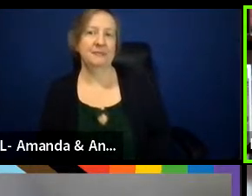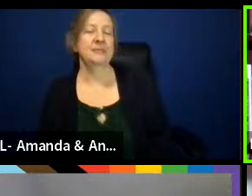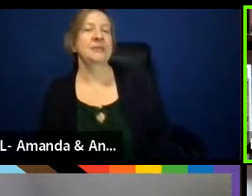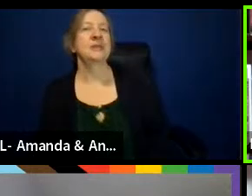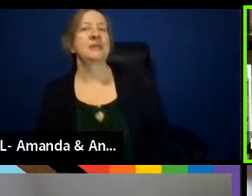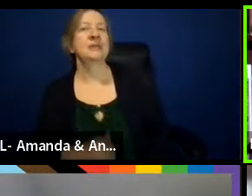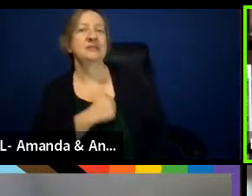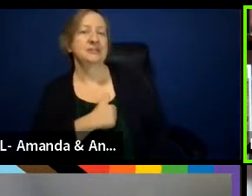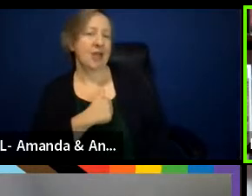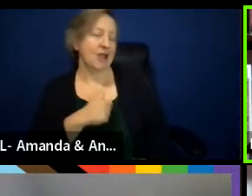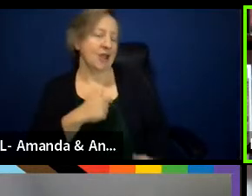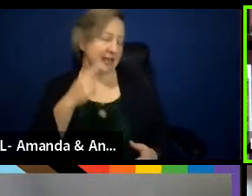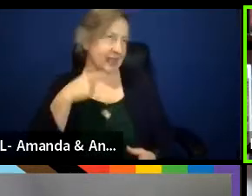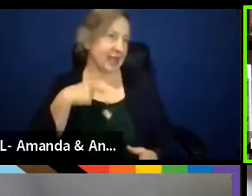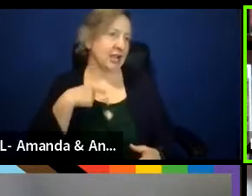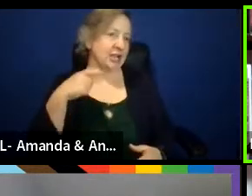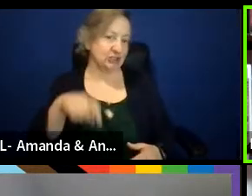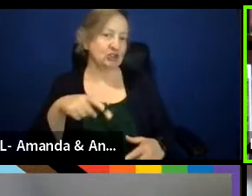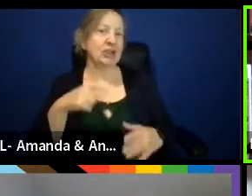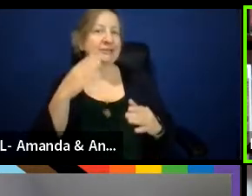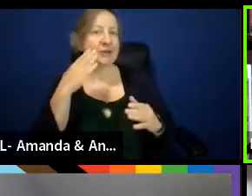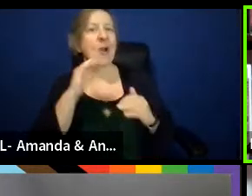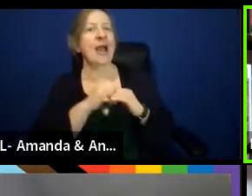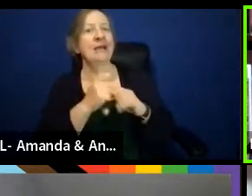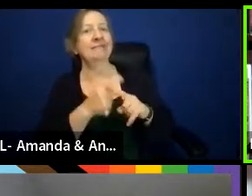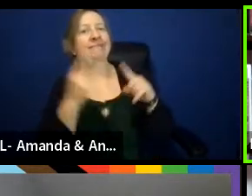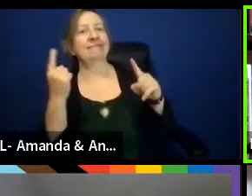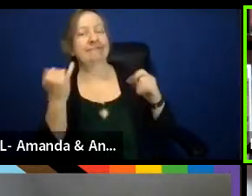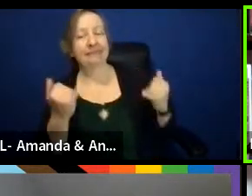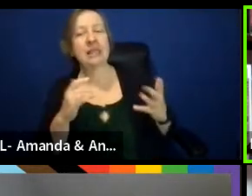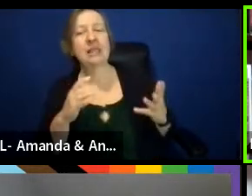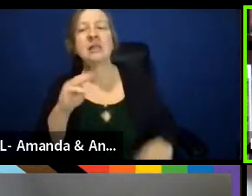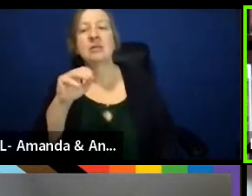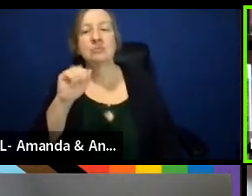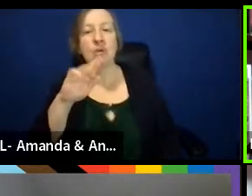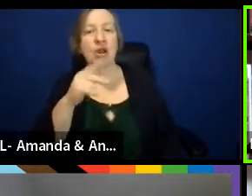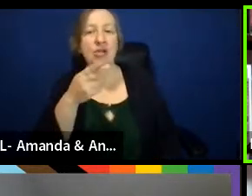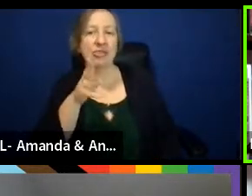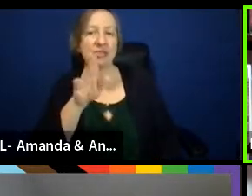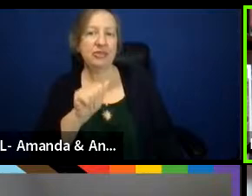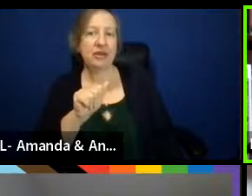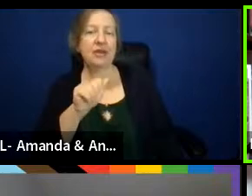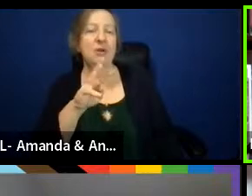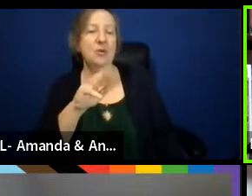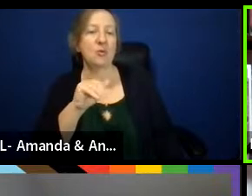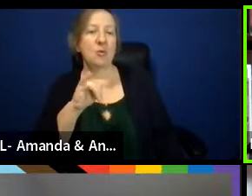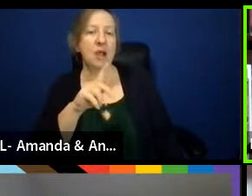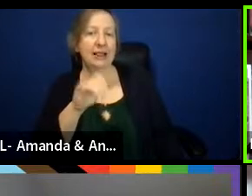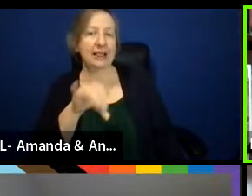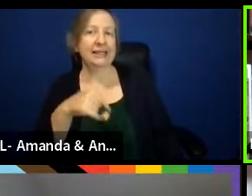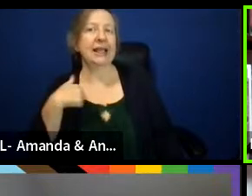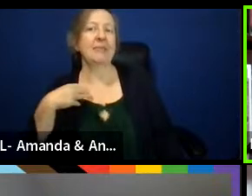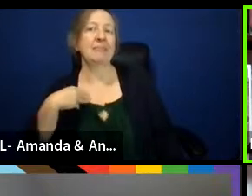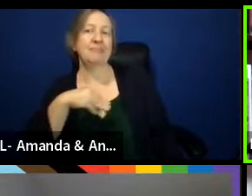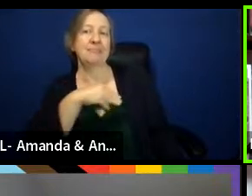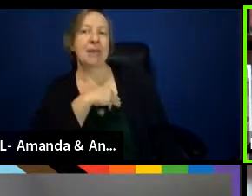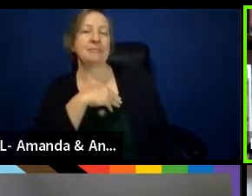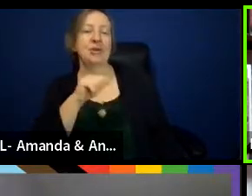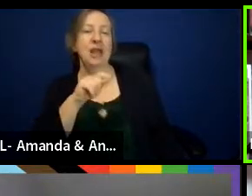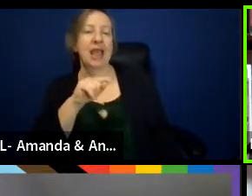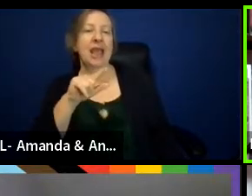Sorry, you'd think I'd know this routine by now. But anyway, Martha Wiley, and I am a member at large with a focus on